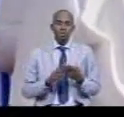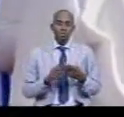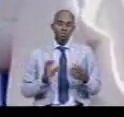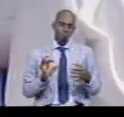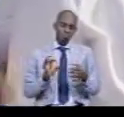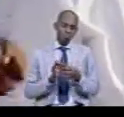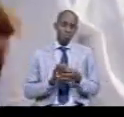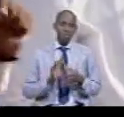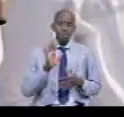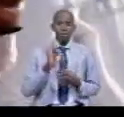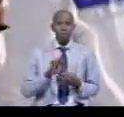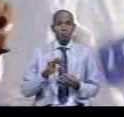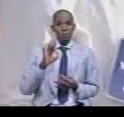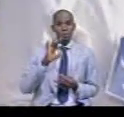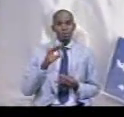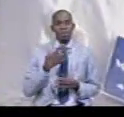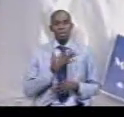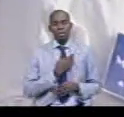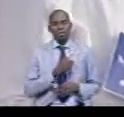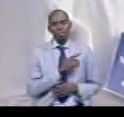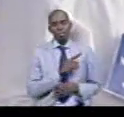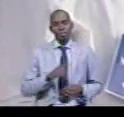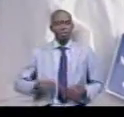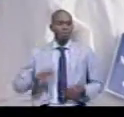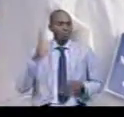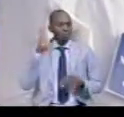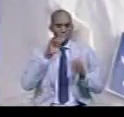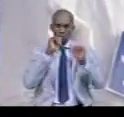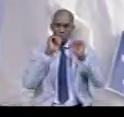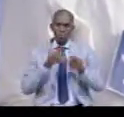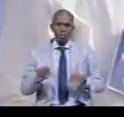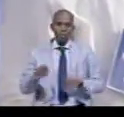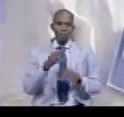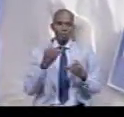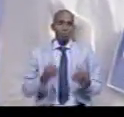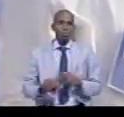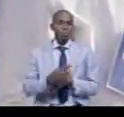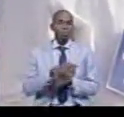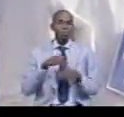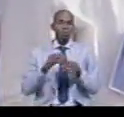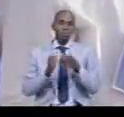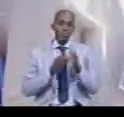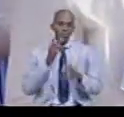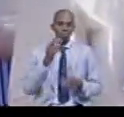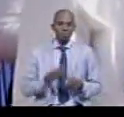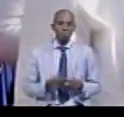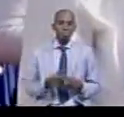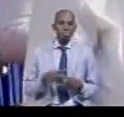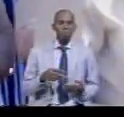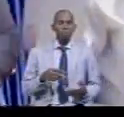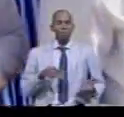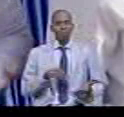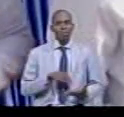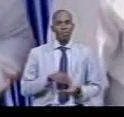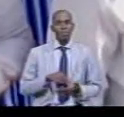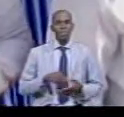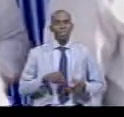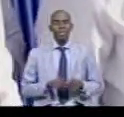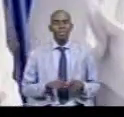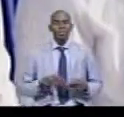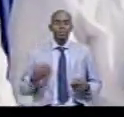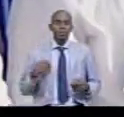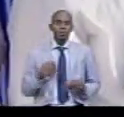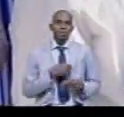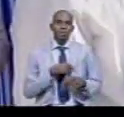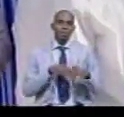spirit, and the Lord will bless you today in the name of Jesus. Amen. Shall we be on our feet humbly as we enter into